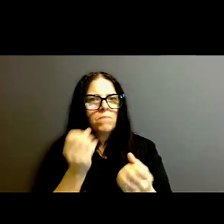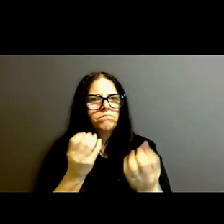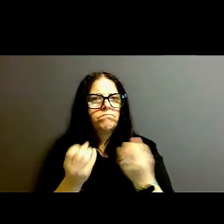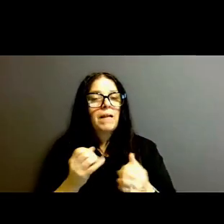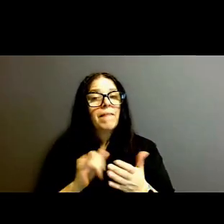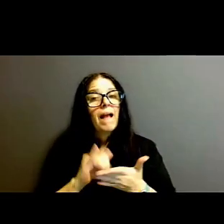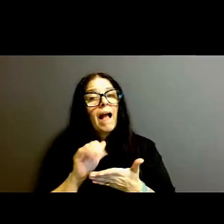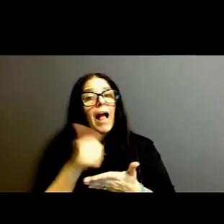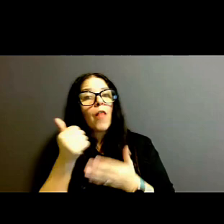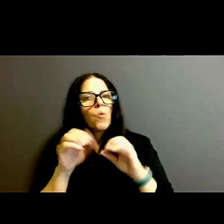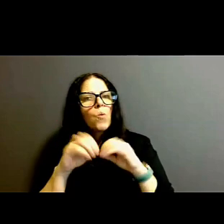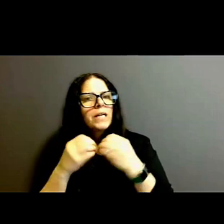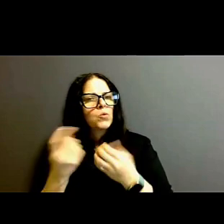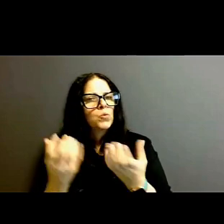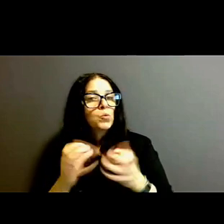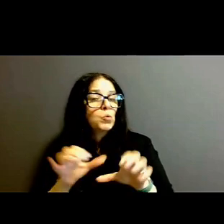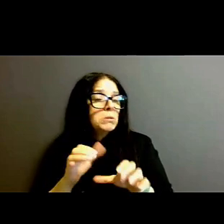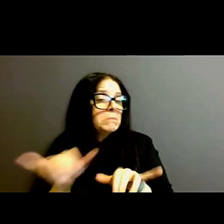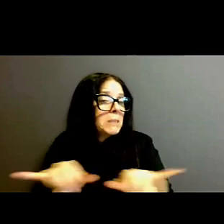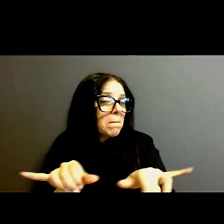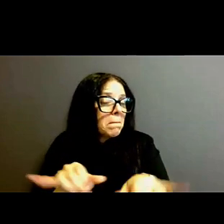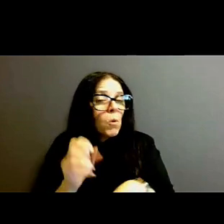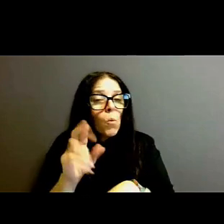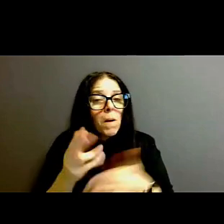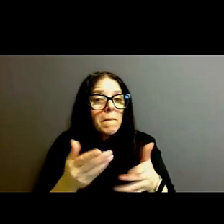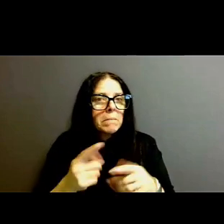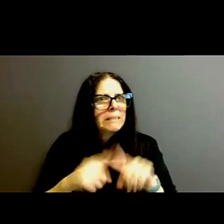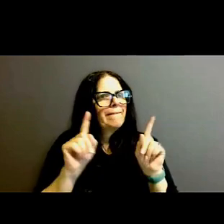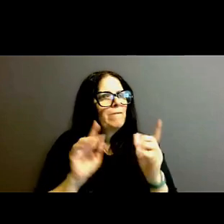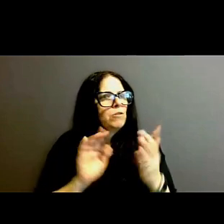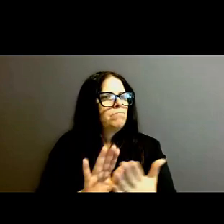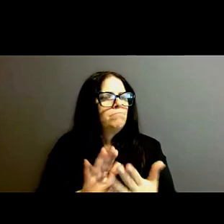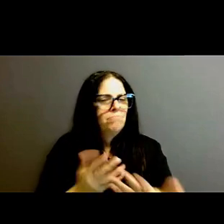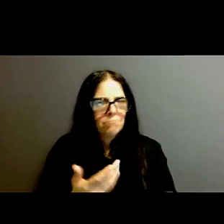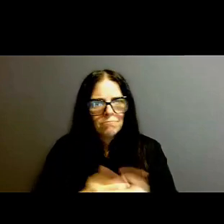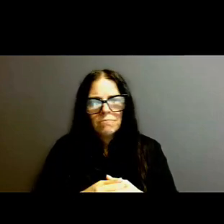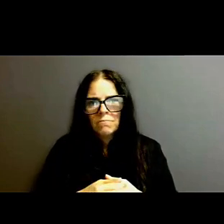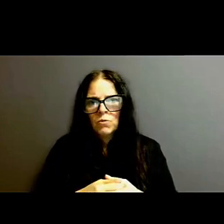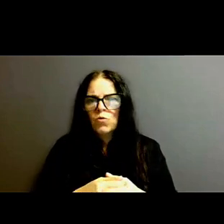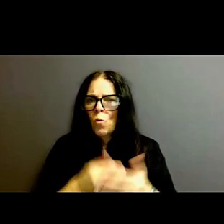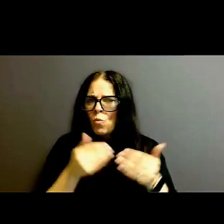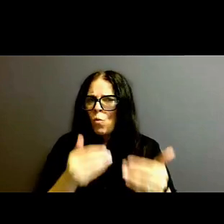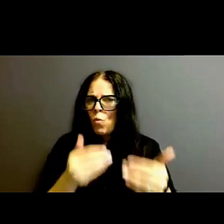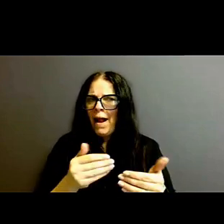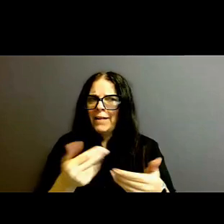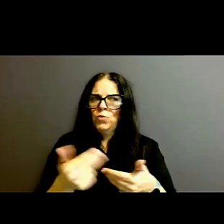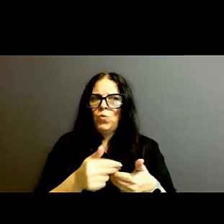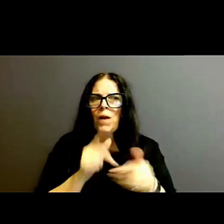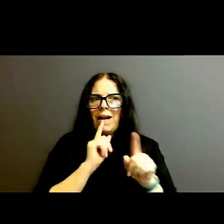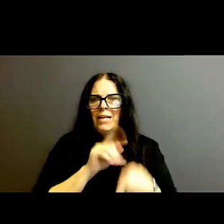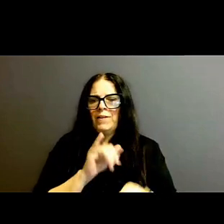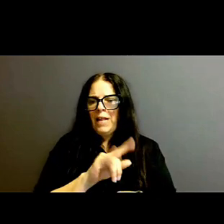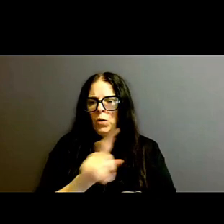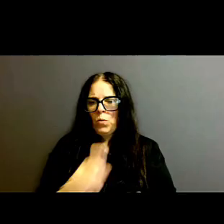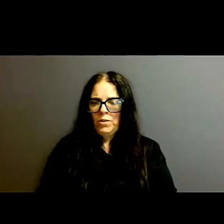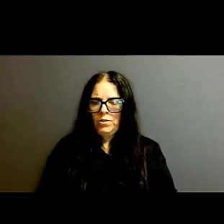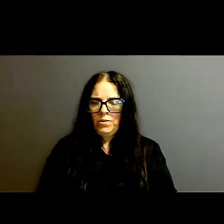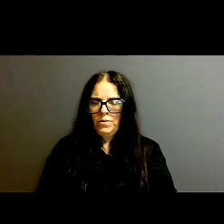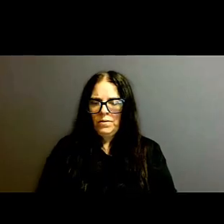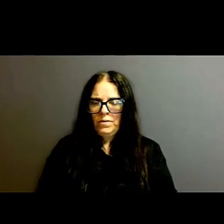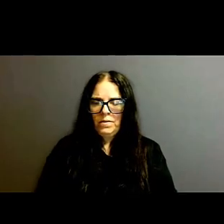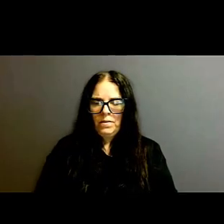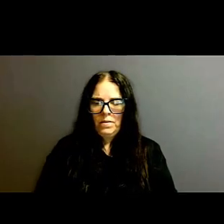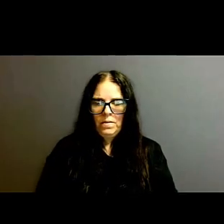organizations may be doing something very similar or something maybe different. So feel free to join that question in the Slido and let us